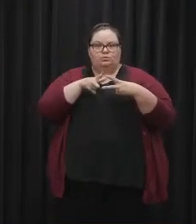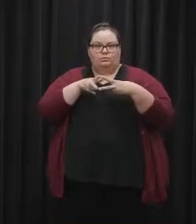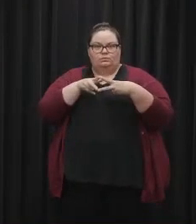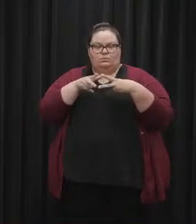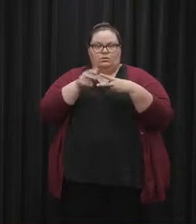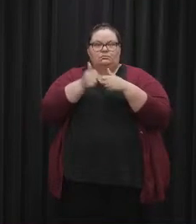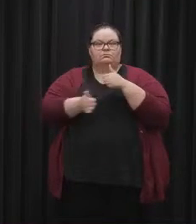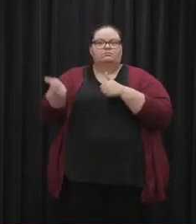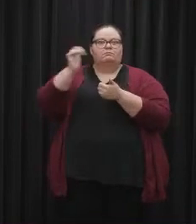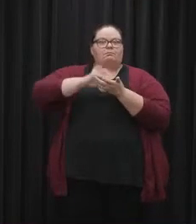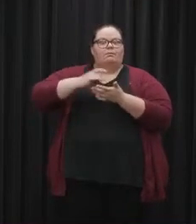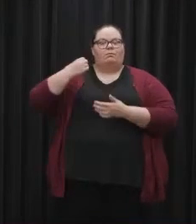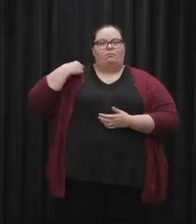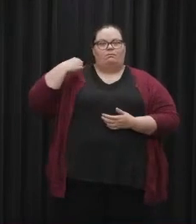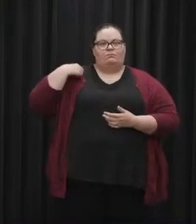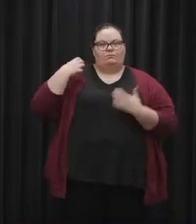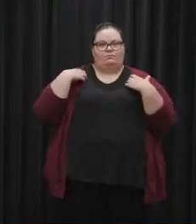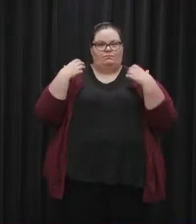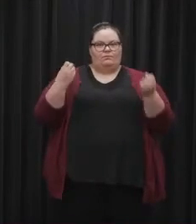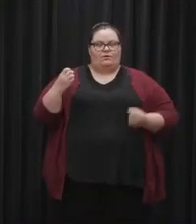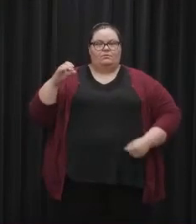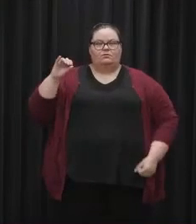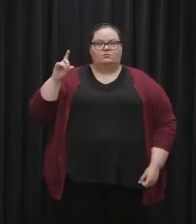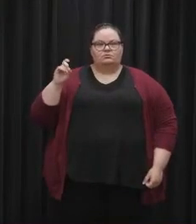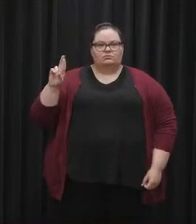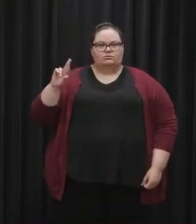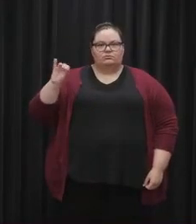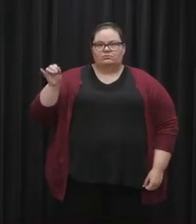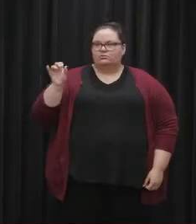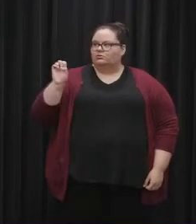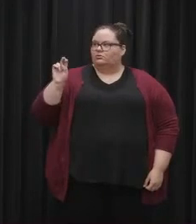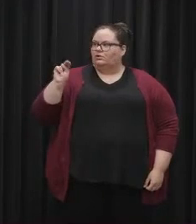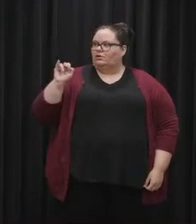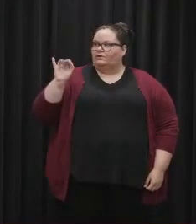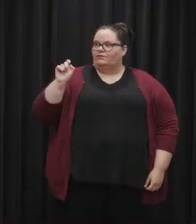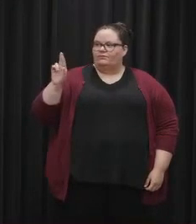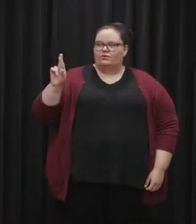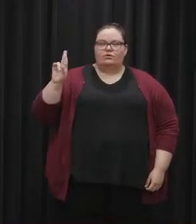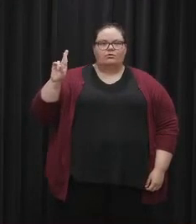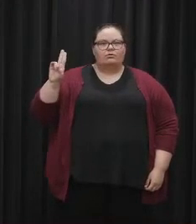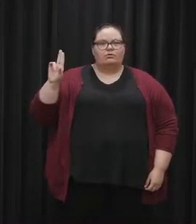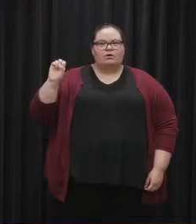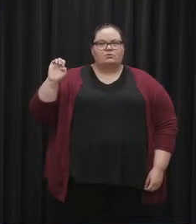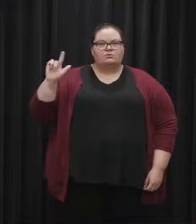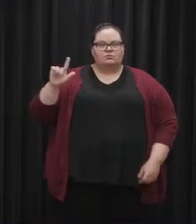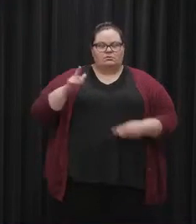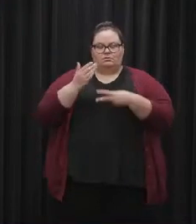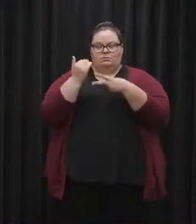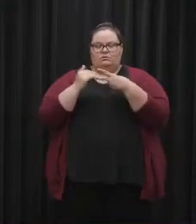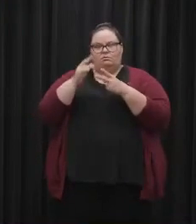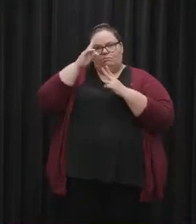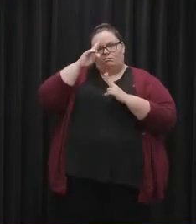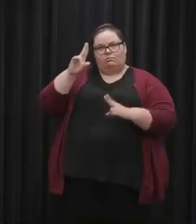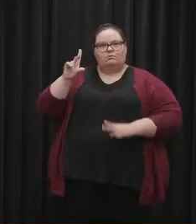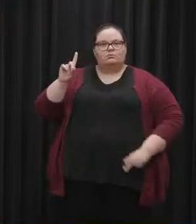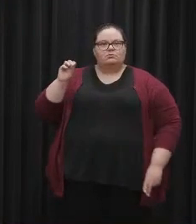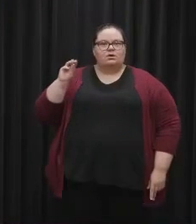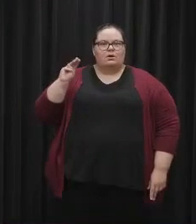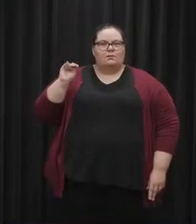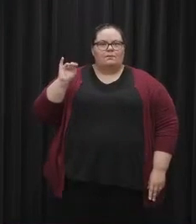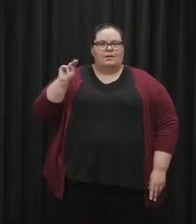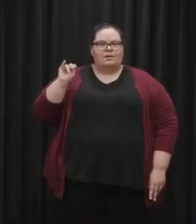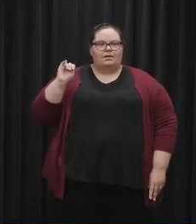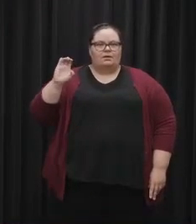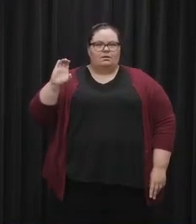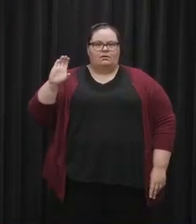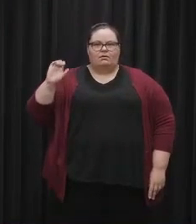are the province's Chief Medical Officer of Health, Dr. Jennifer Russell, and the Honorable Dominic Carty, Minister of Education and Early